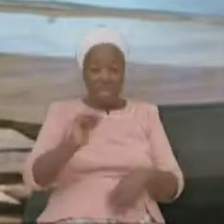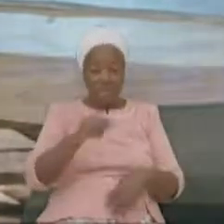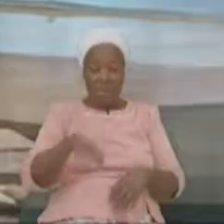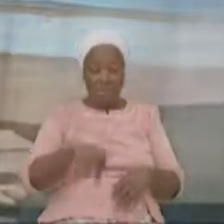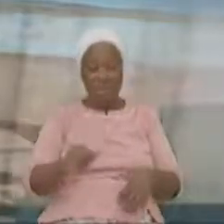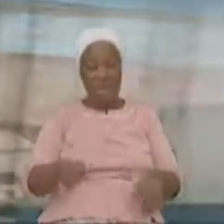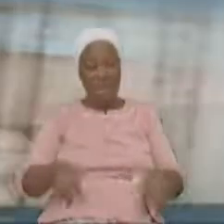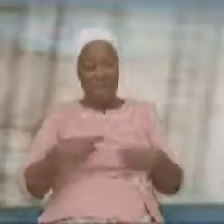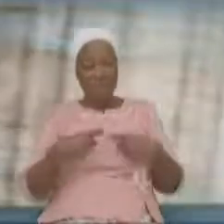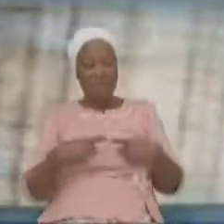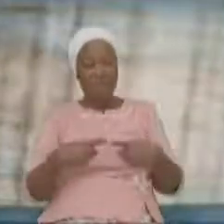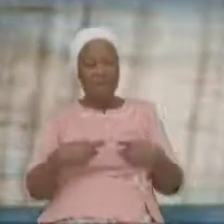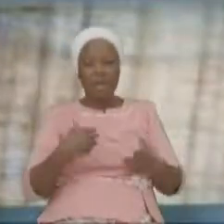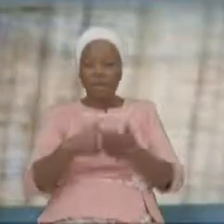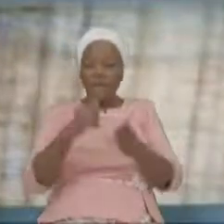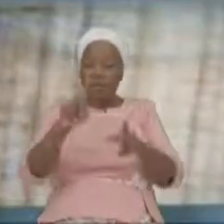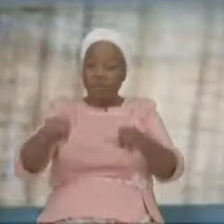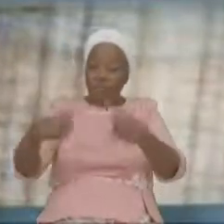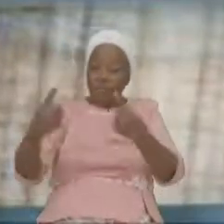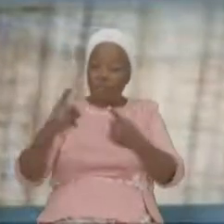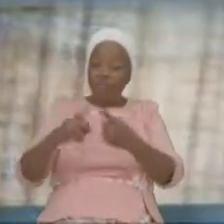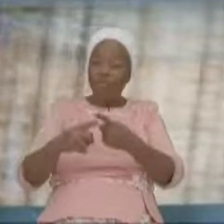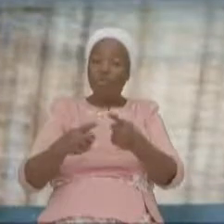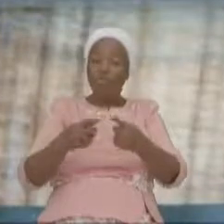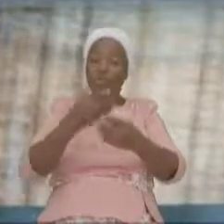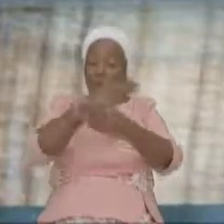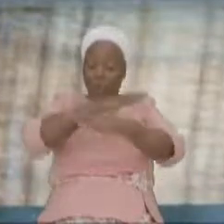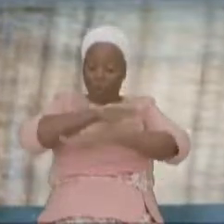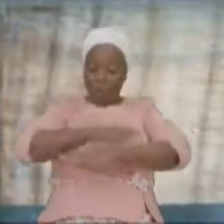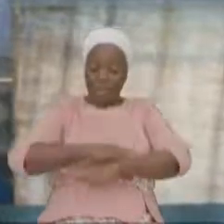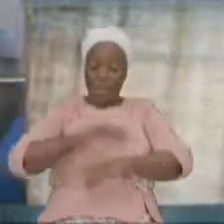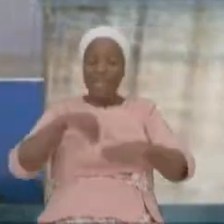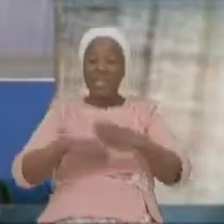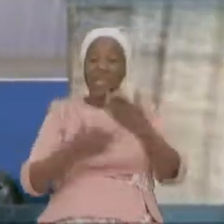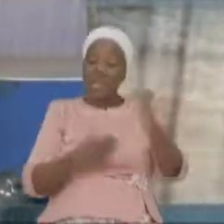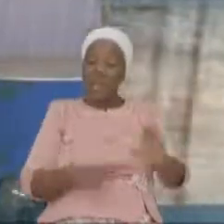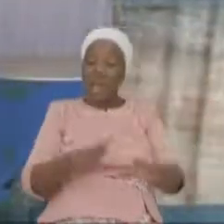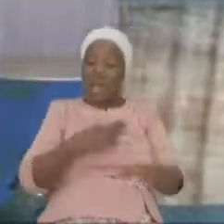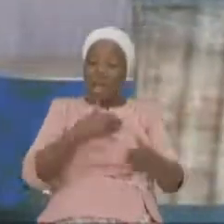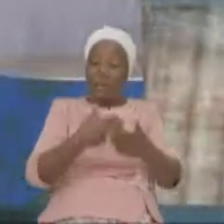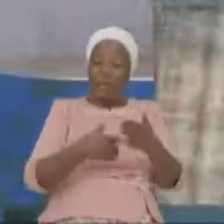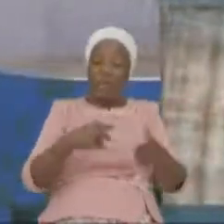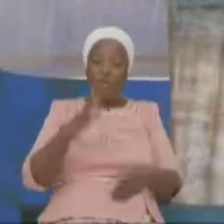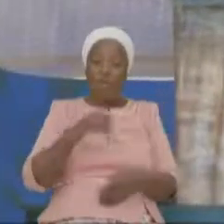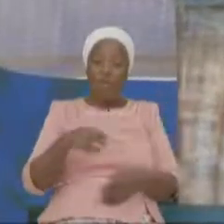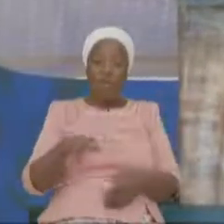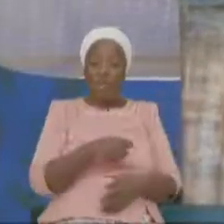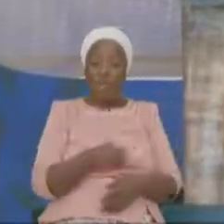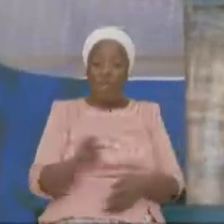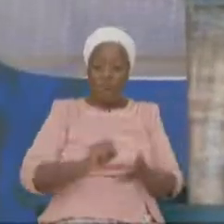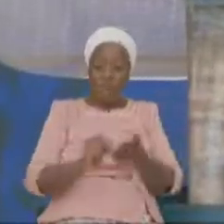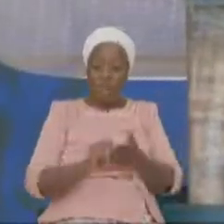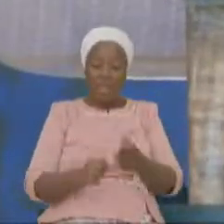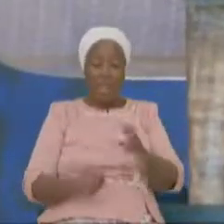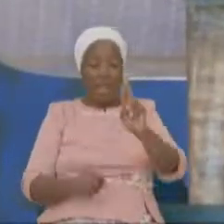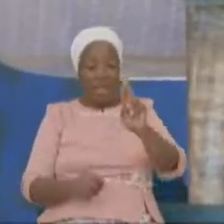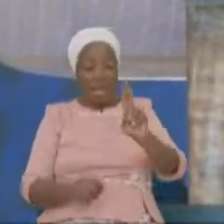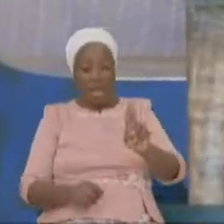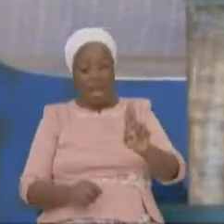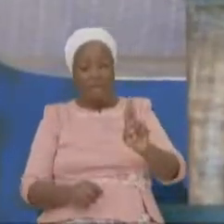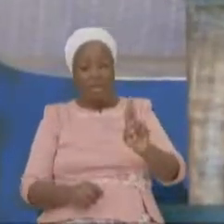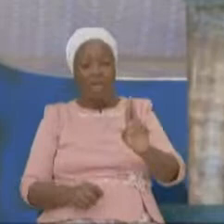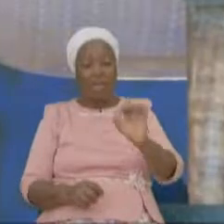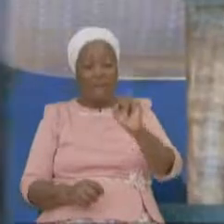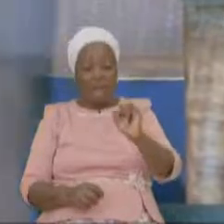to rest in death, and before the right R.I.P., rest in